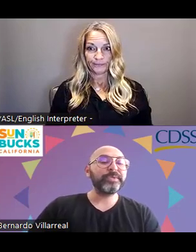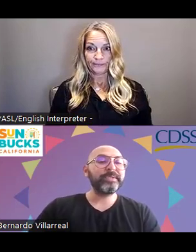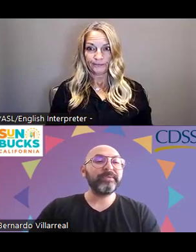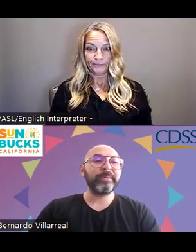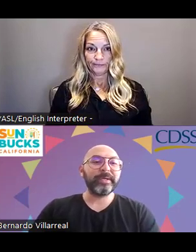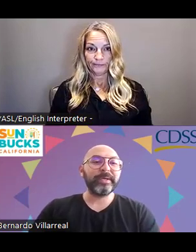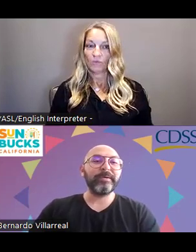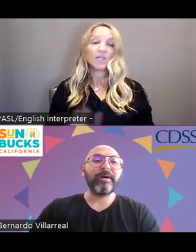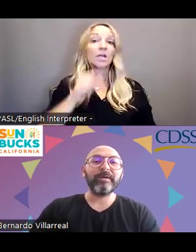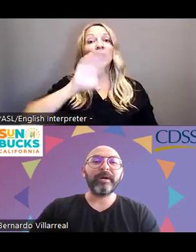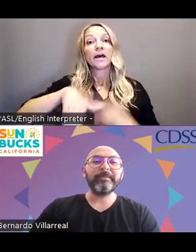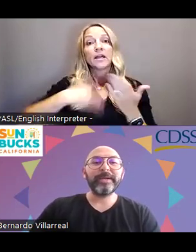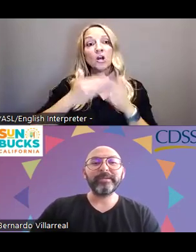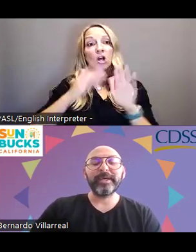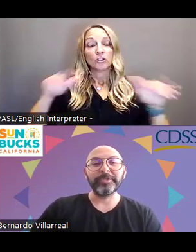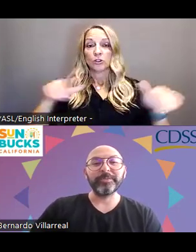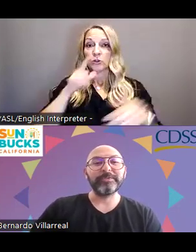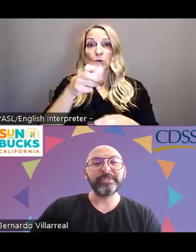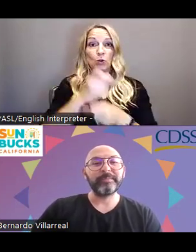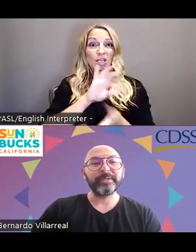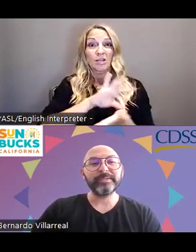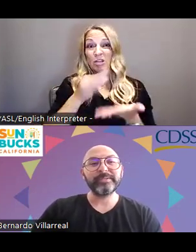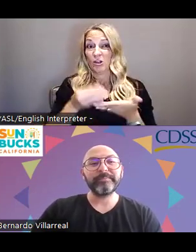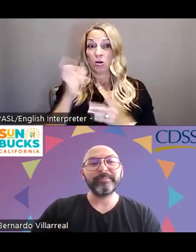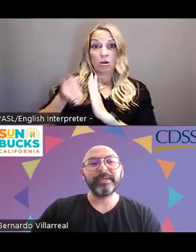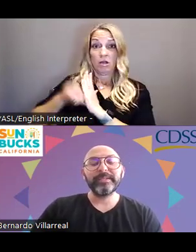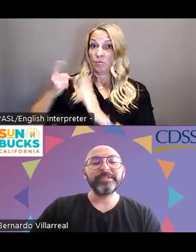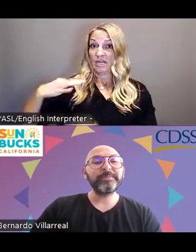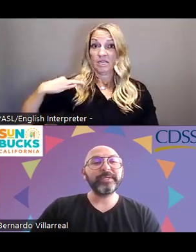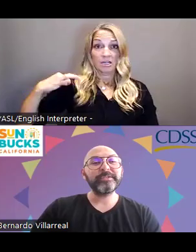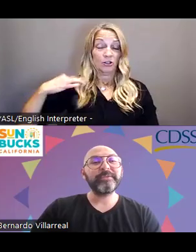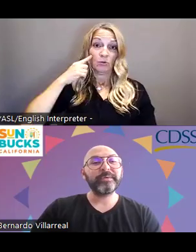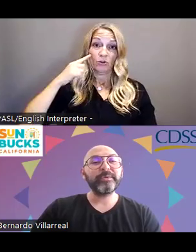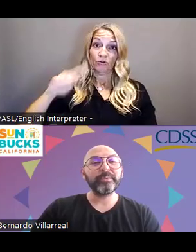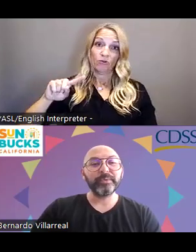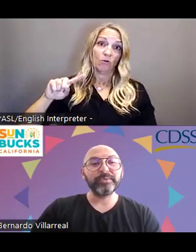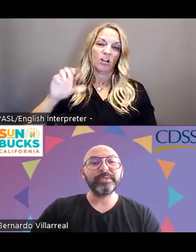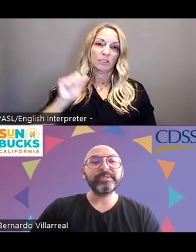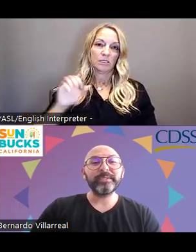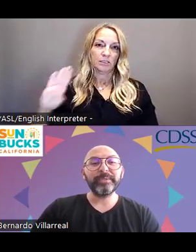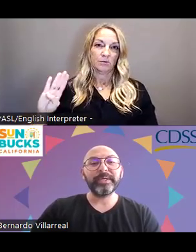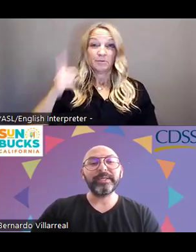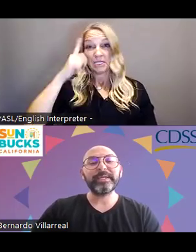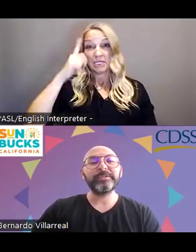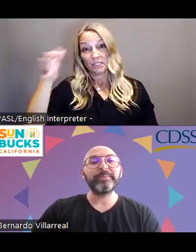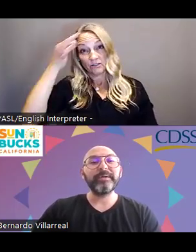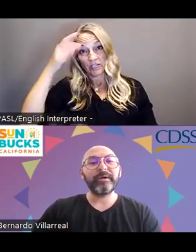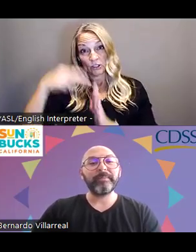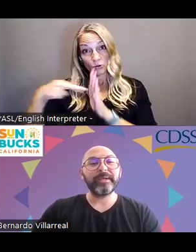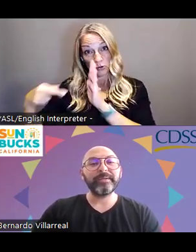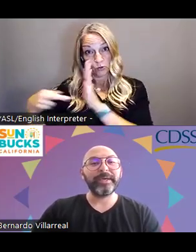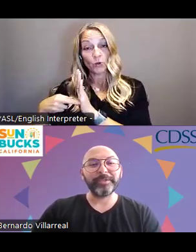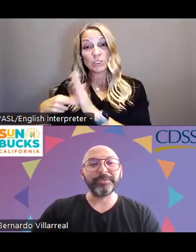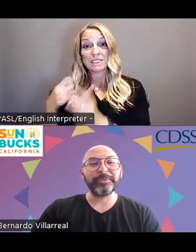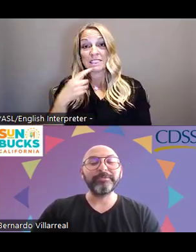Not all children receiving Medi-Cal are automatically eligible for Sunbucks. This is because federal rules stipulate that to